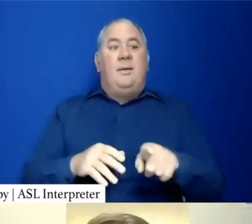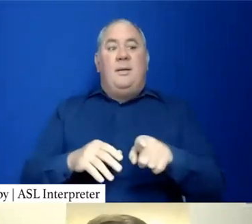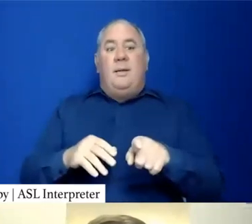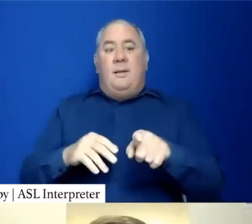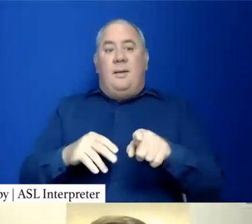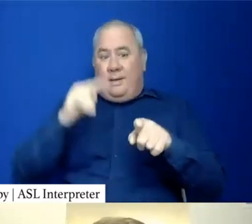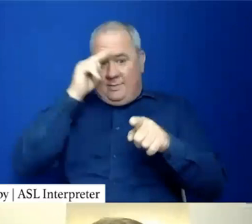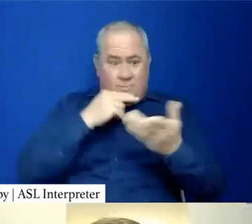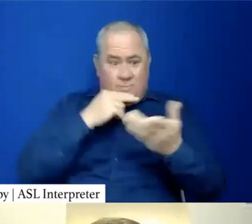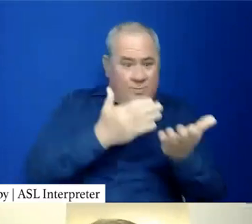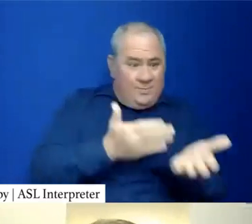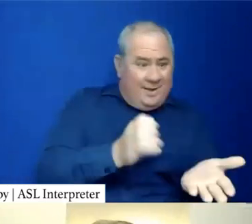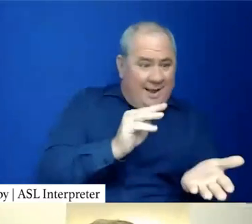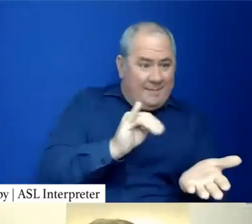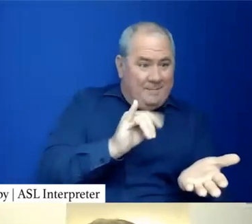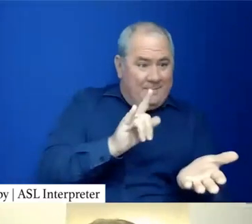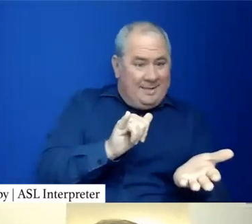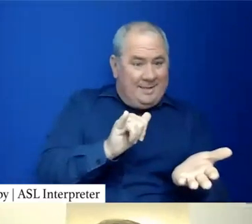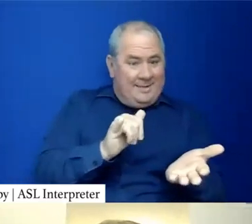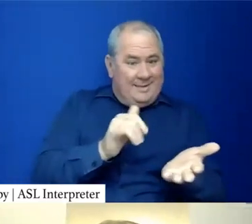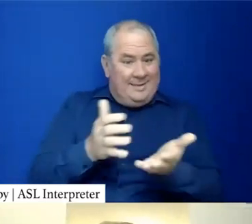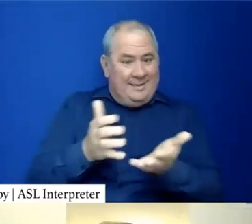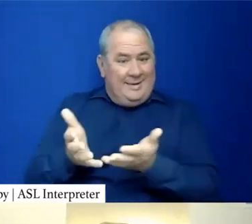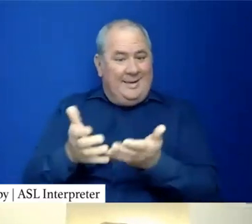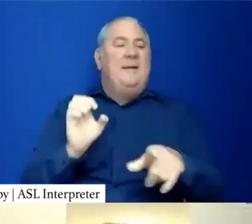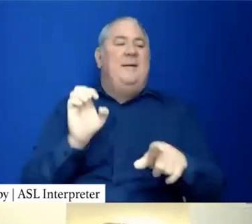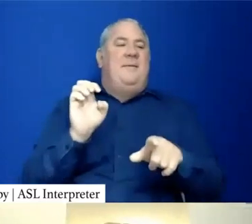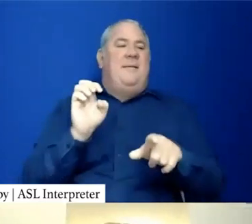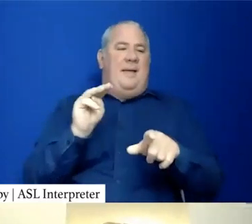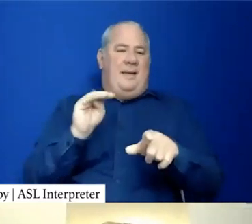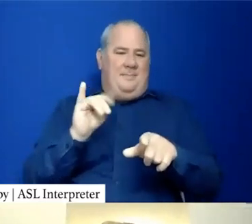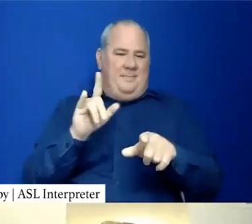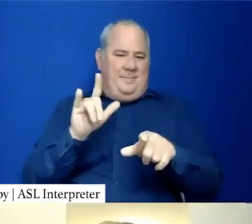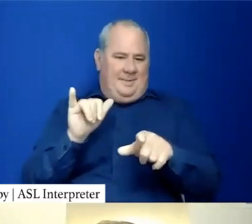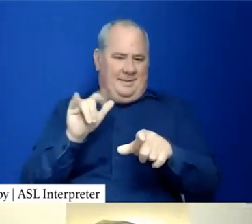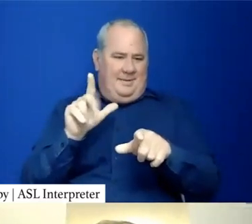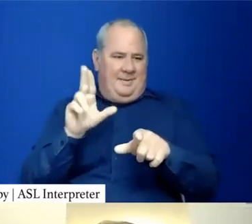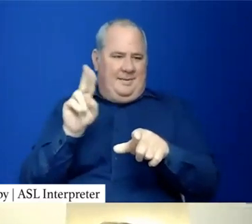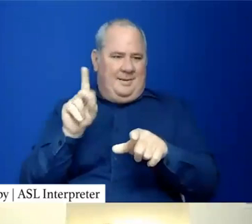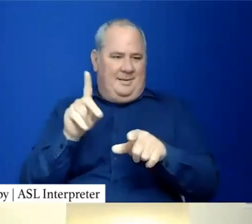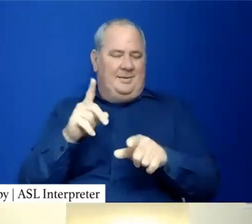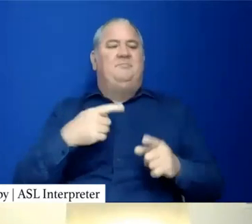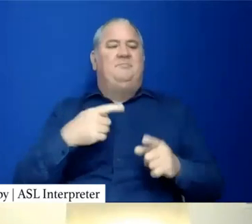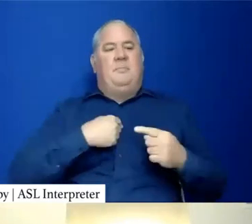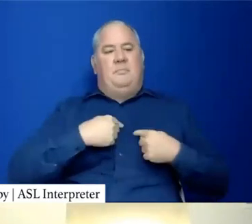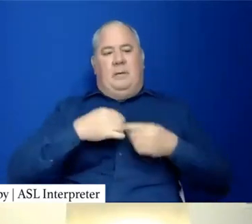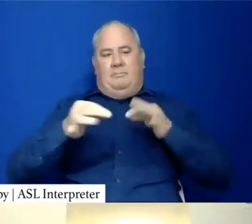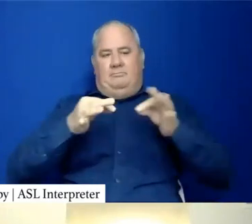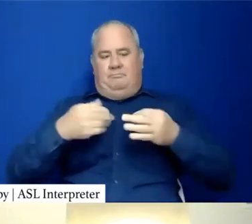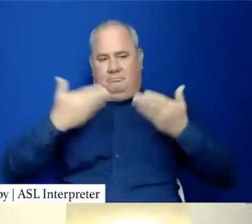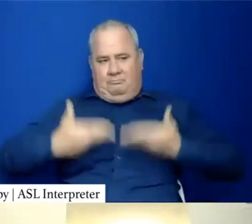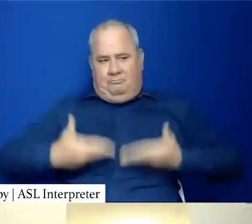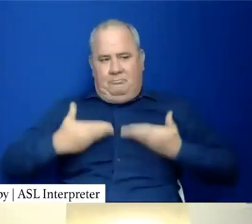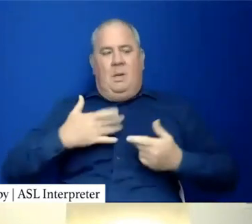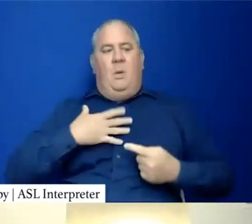I'll start. This is my one. I'm a white, non-binary person with